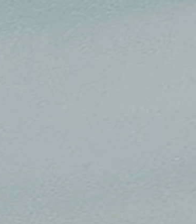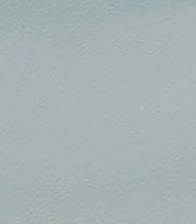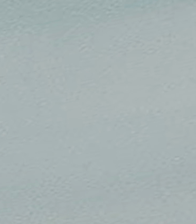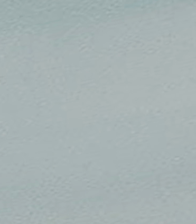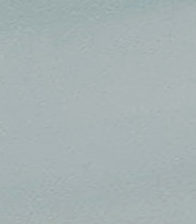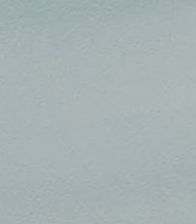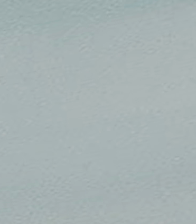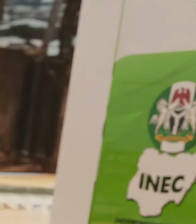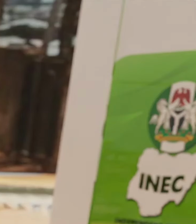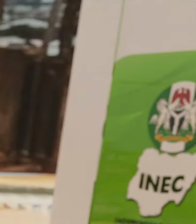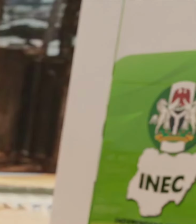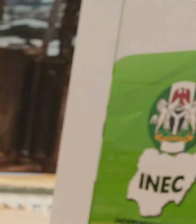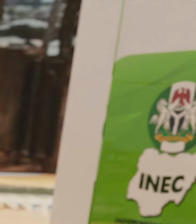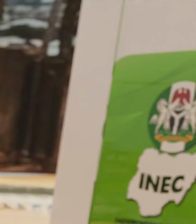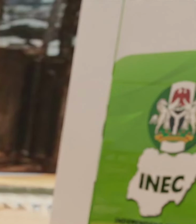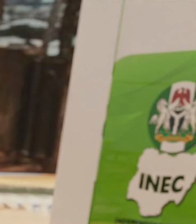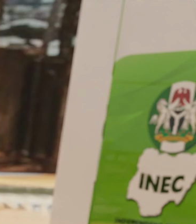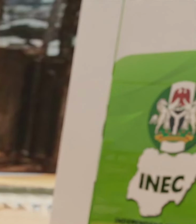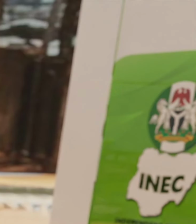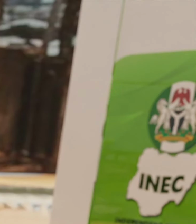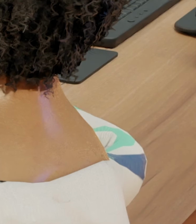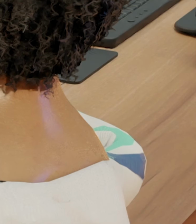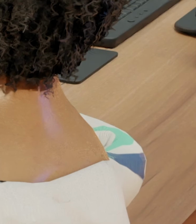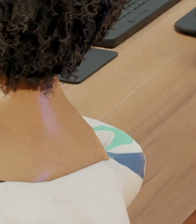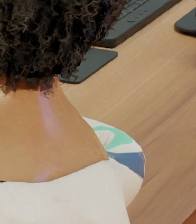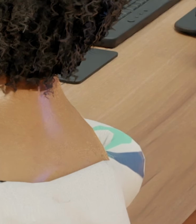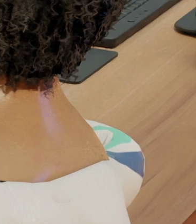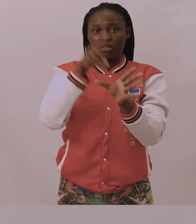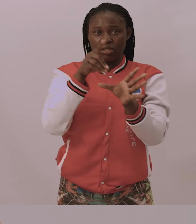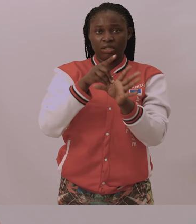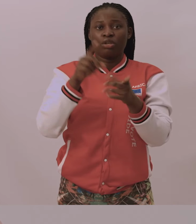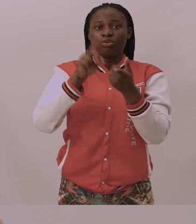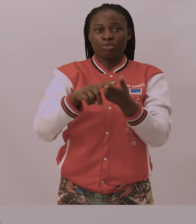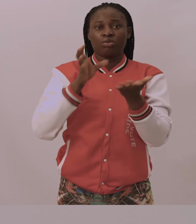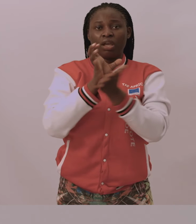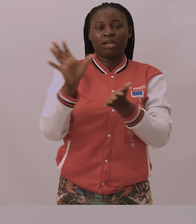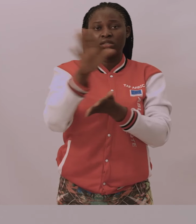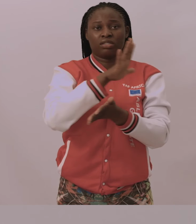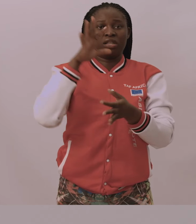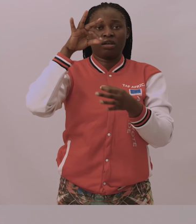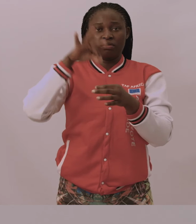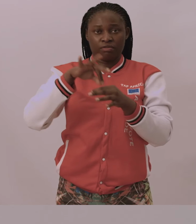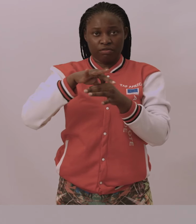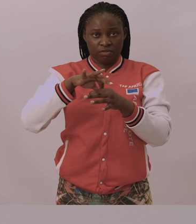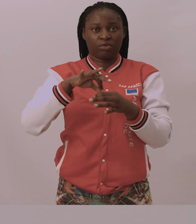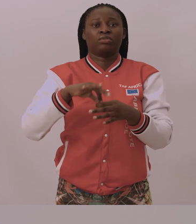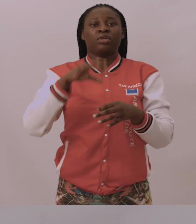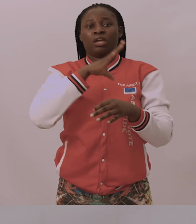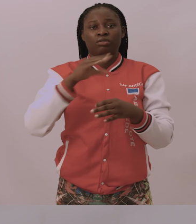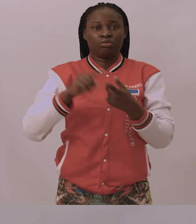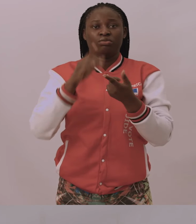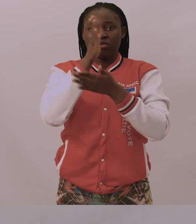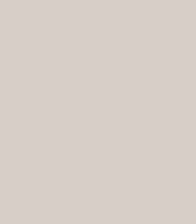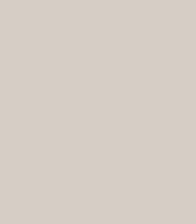quicken the process and give priority to persons with disability to cast their vote with dignity and privacy.